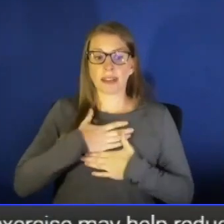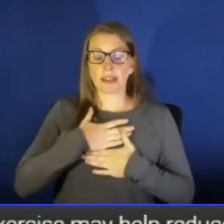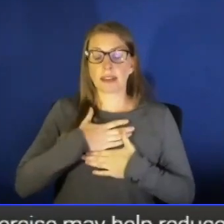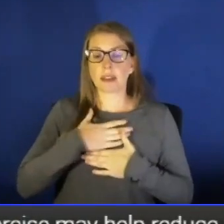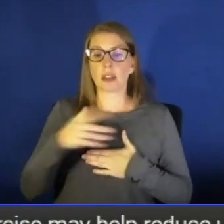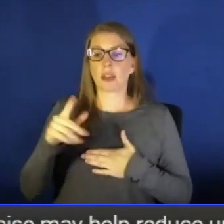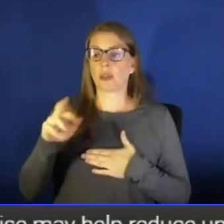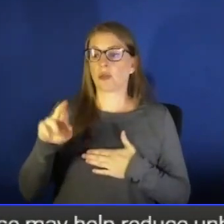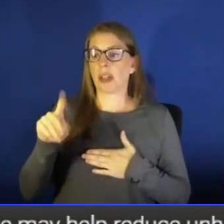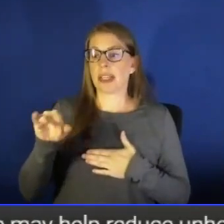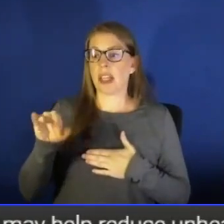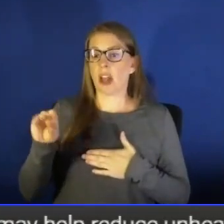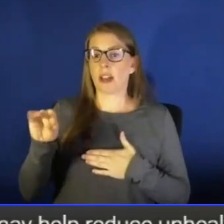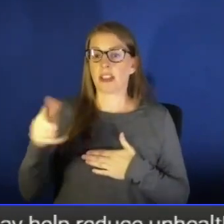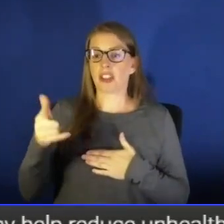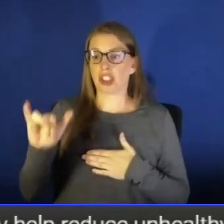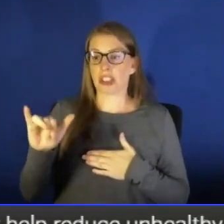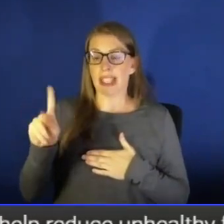chest radiologists.